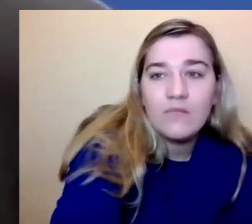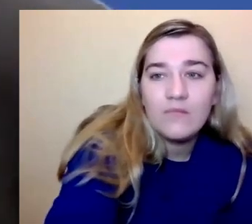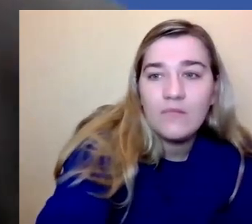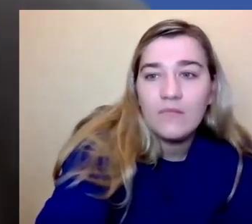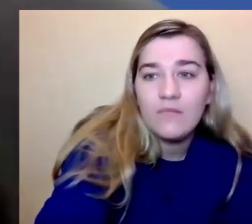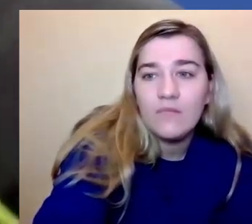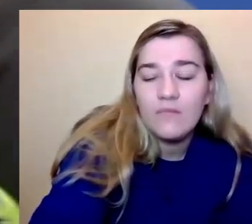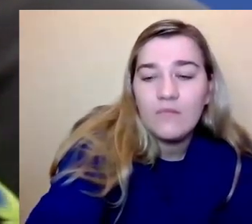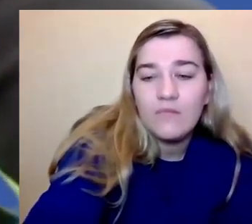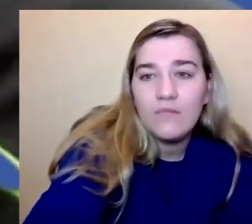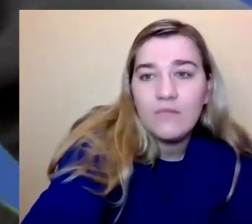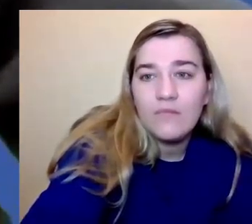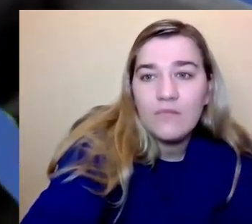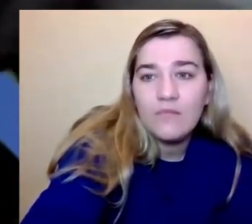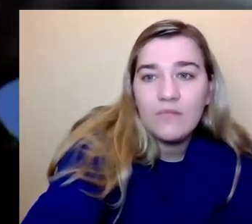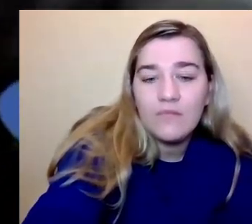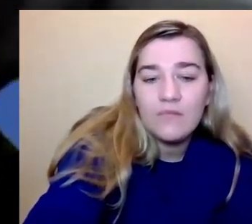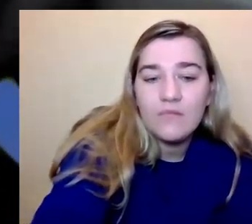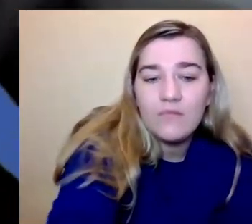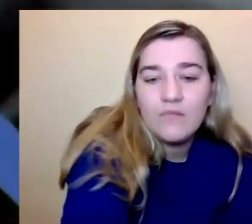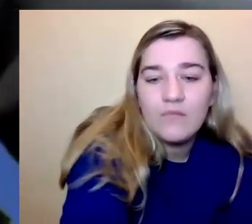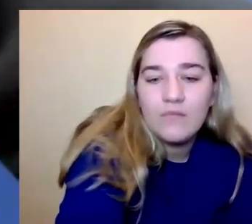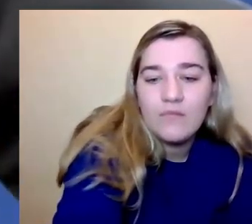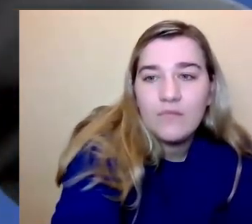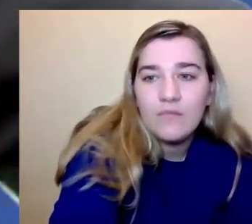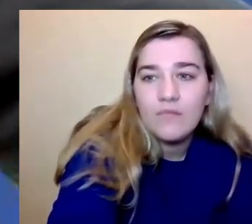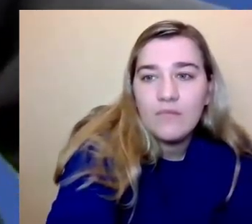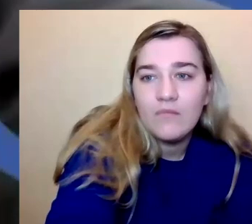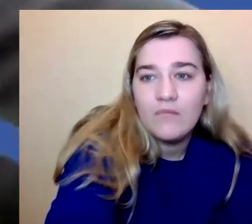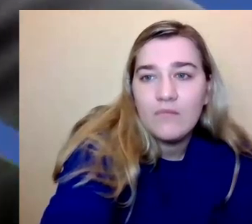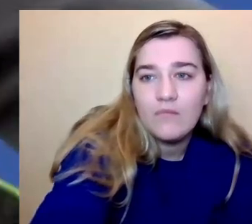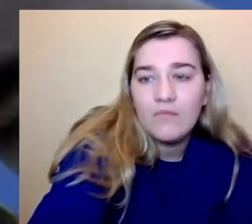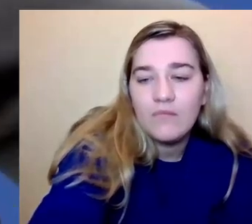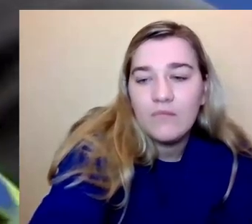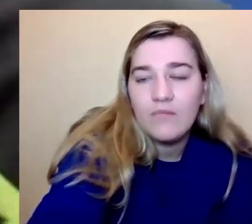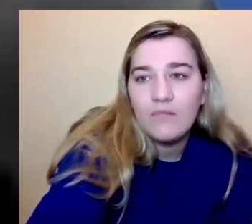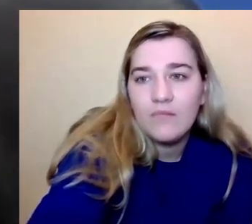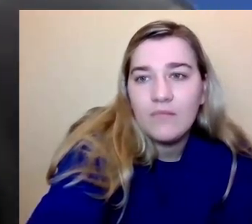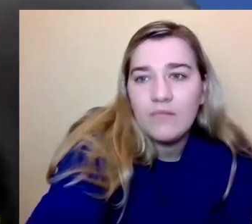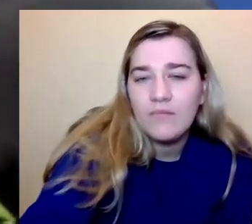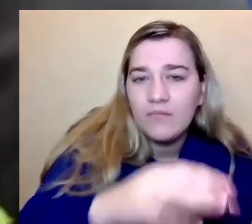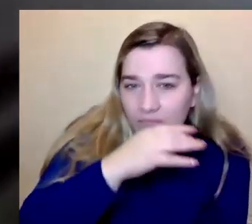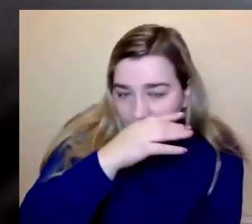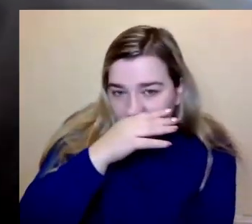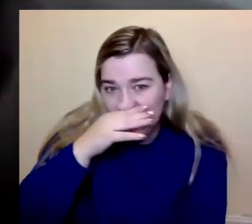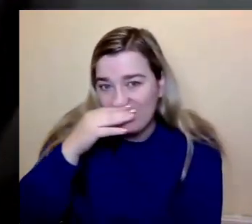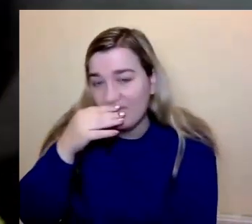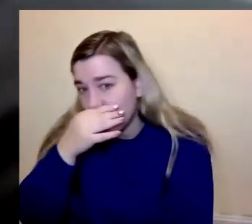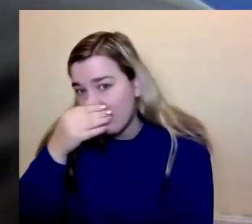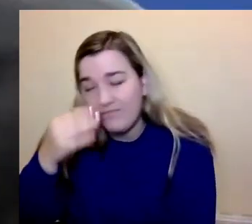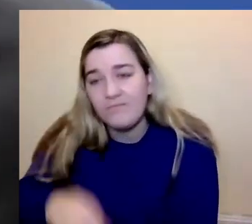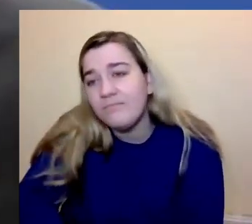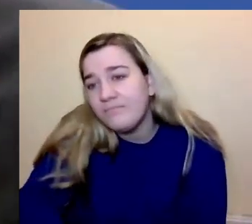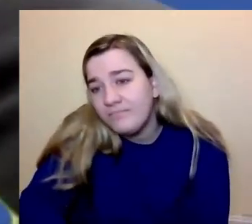and thinking about. Yeah, thinking about. Why was that important, Anthony?